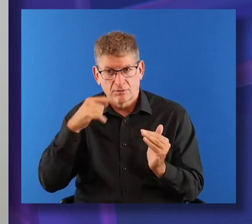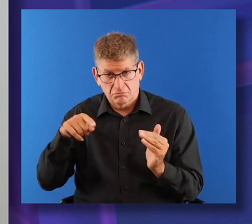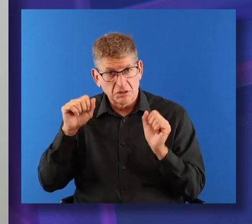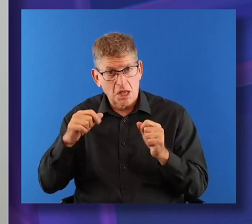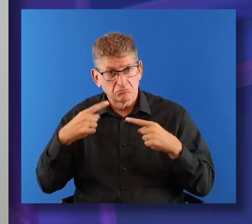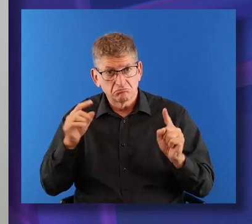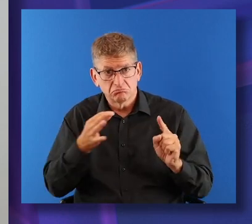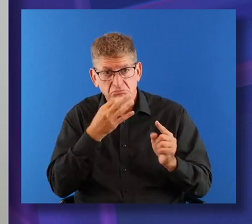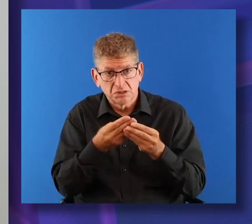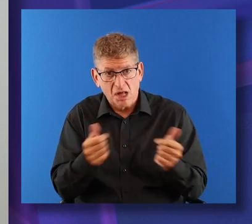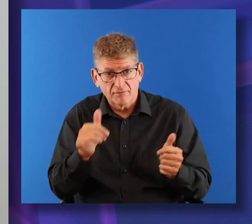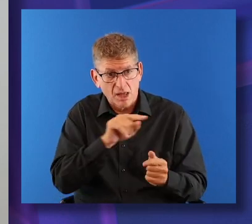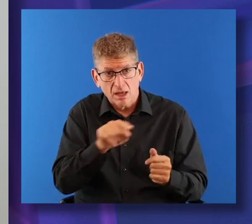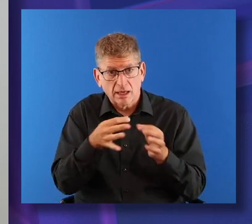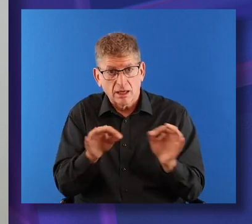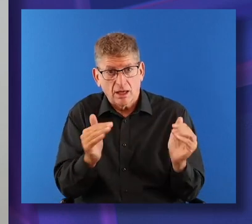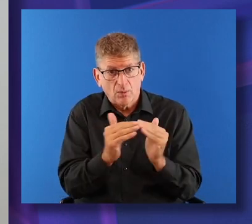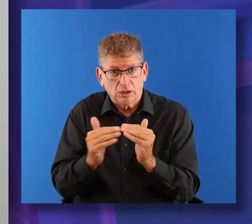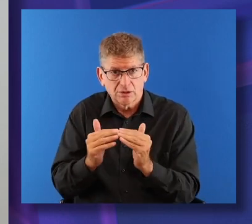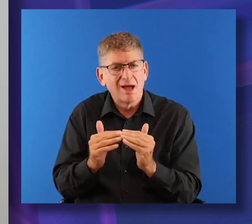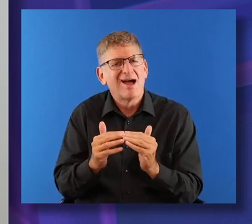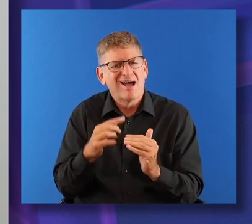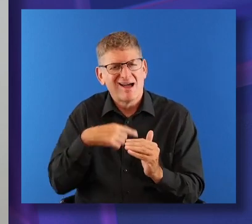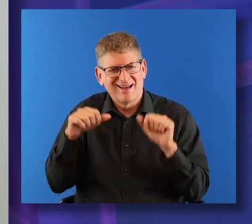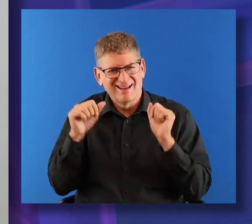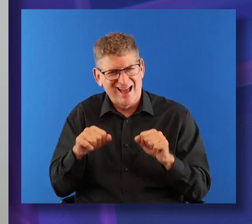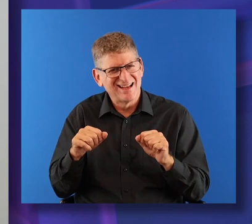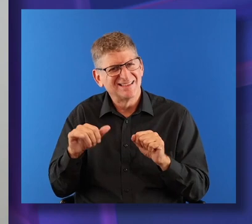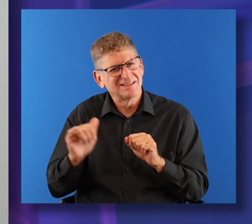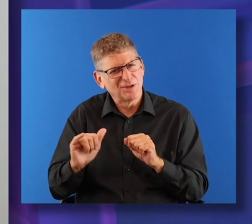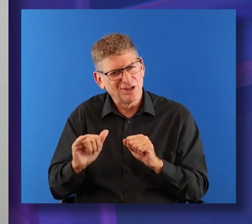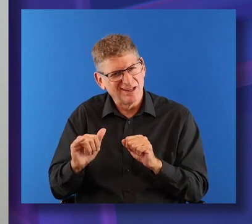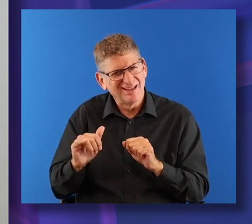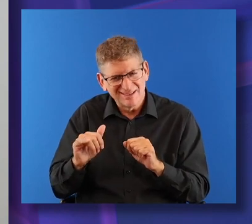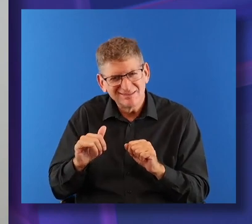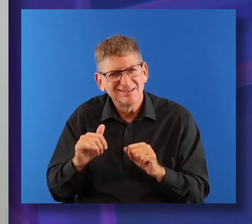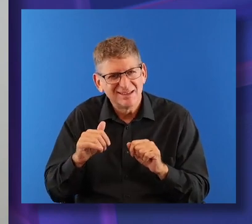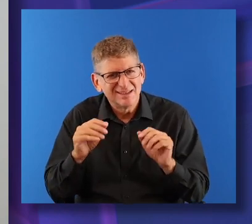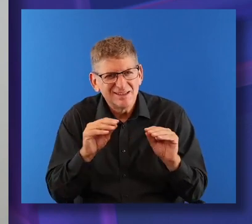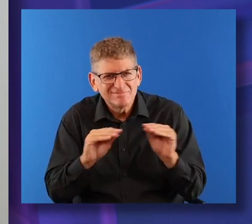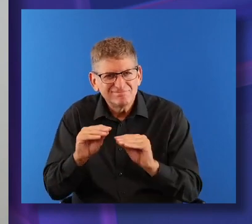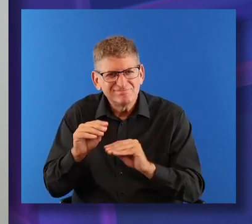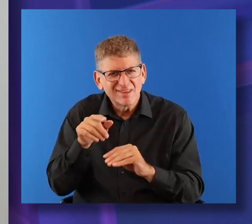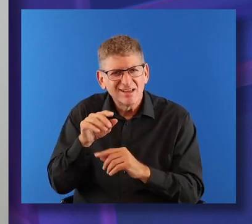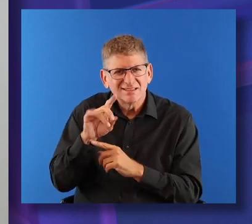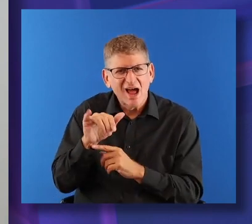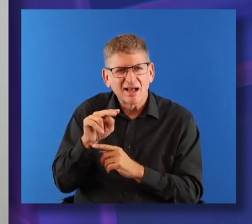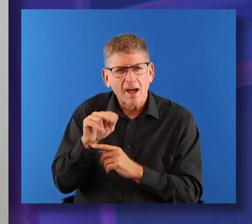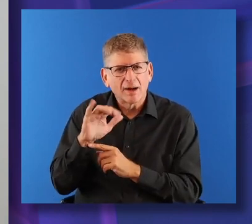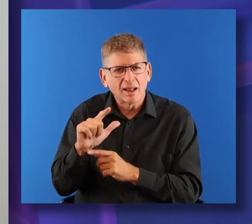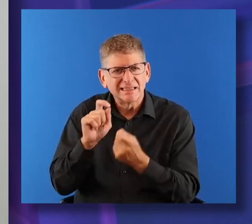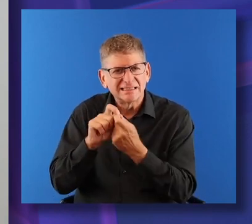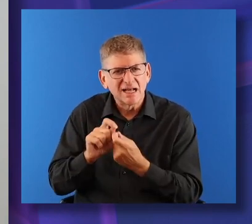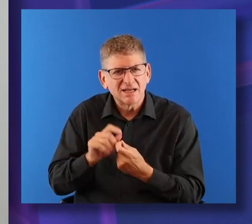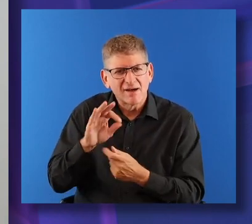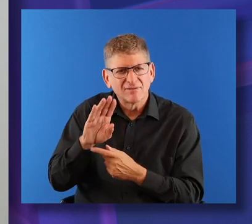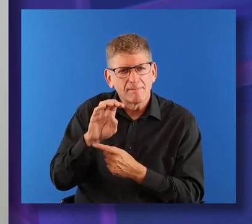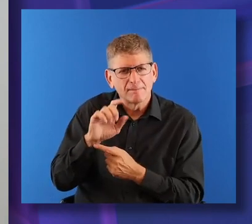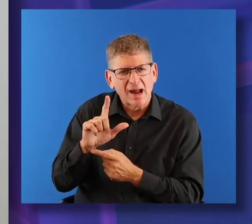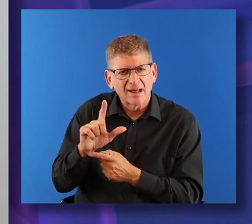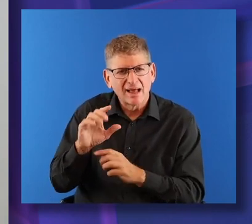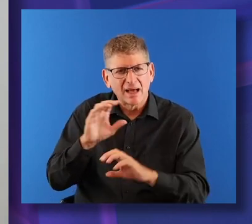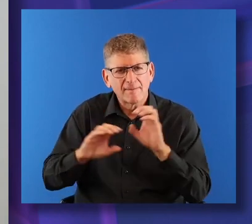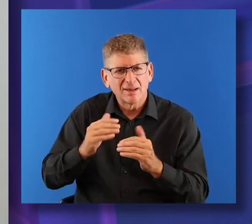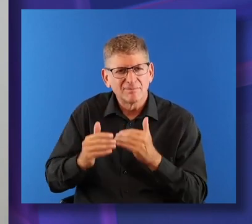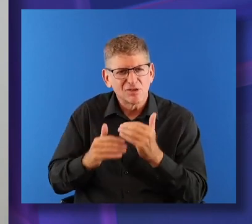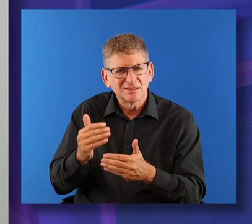to simulate all the dynamical details of a biochemical process. This is usually referred to as ab initio molecular